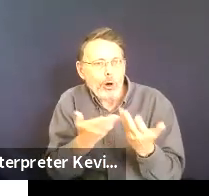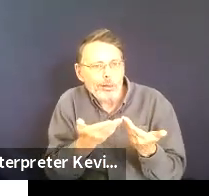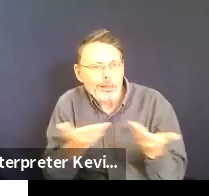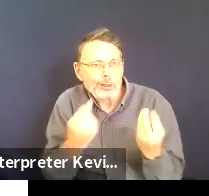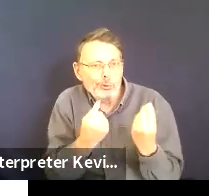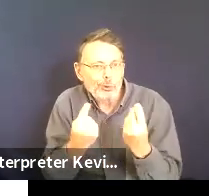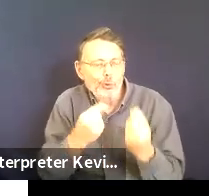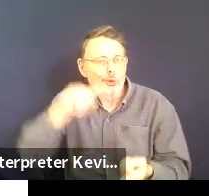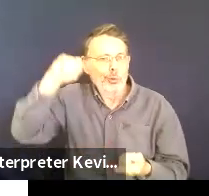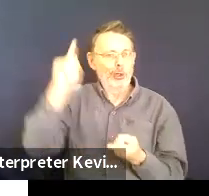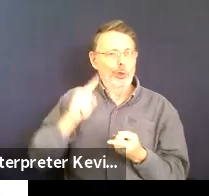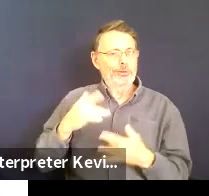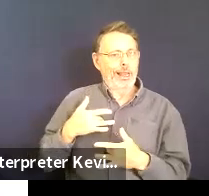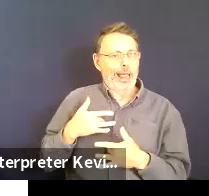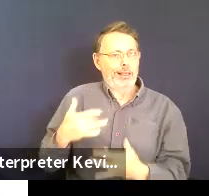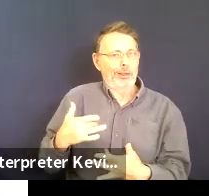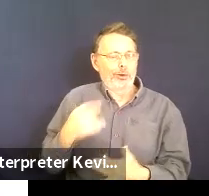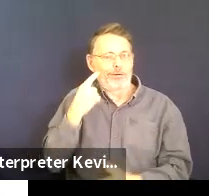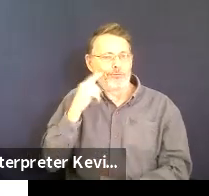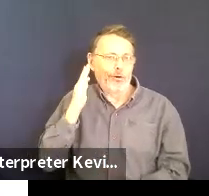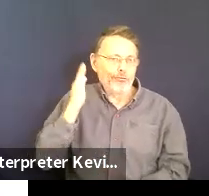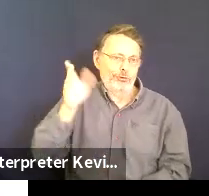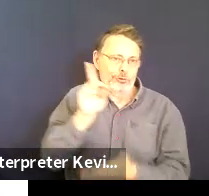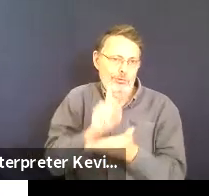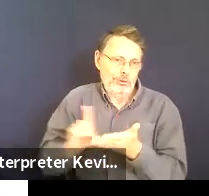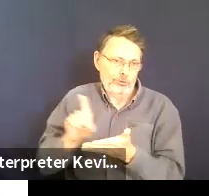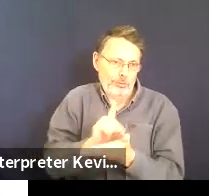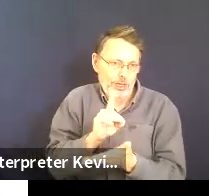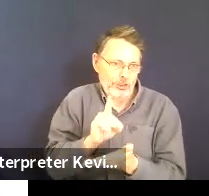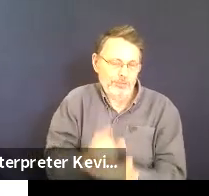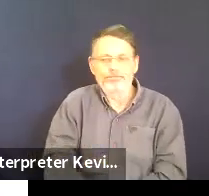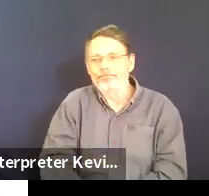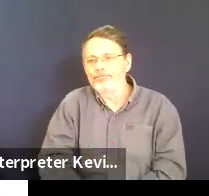reduce the likelihood of future discrimination.